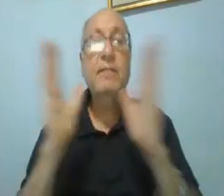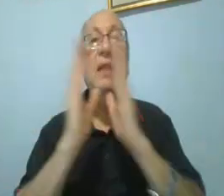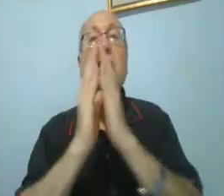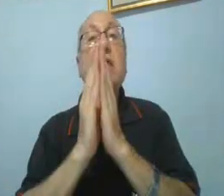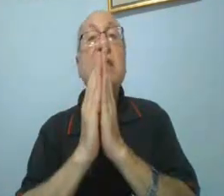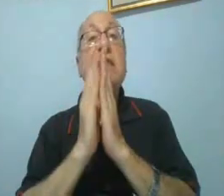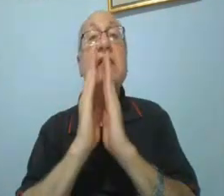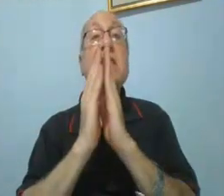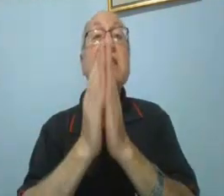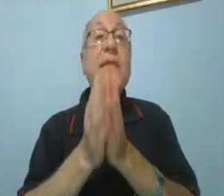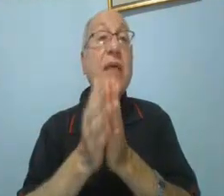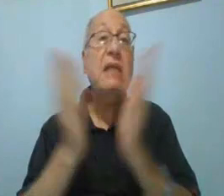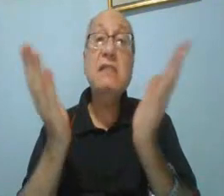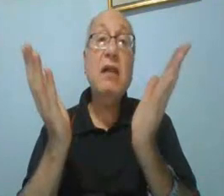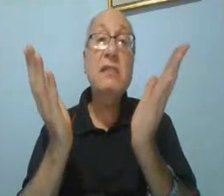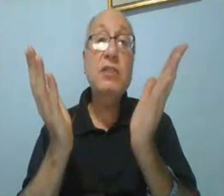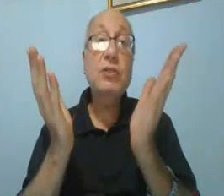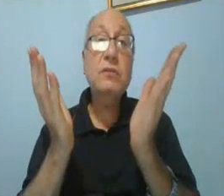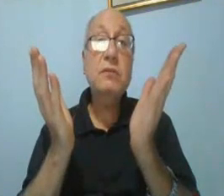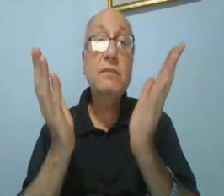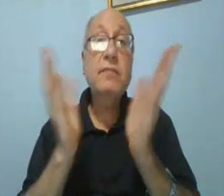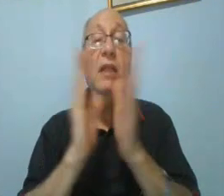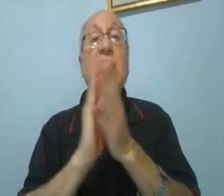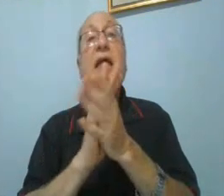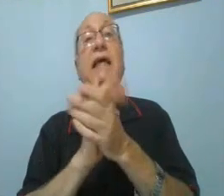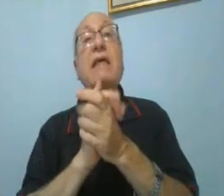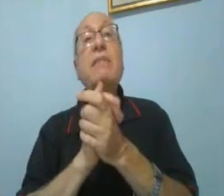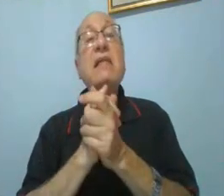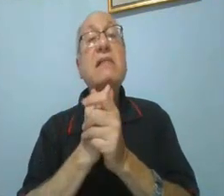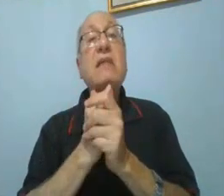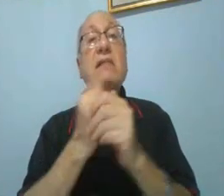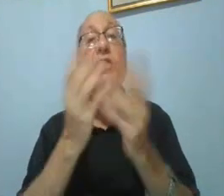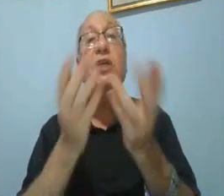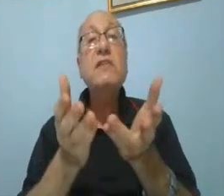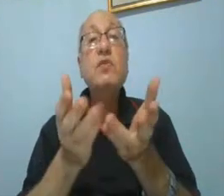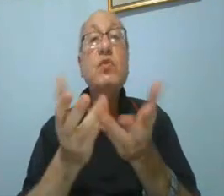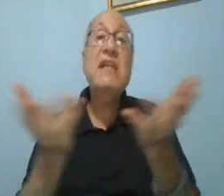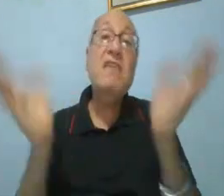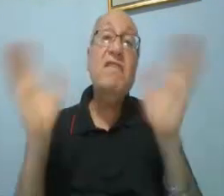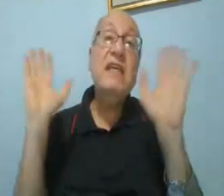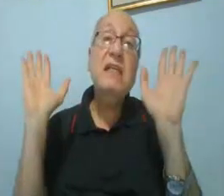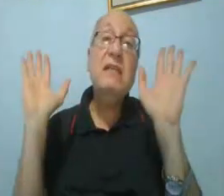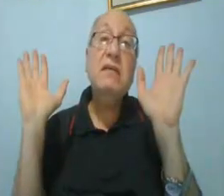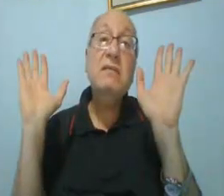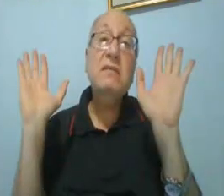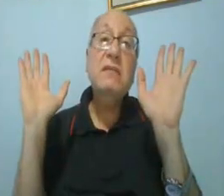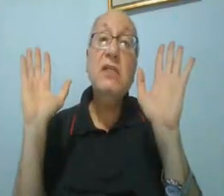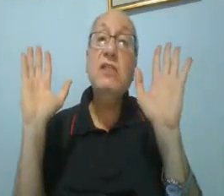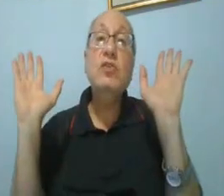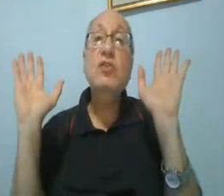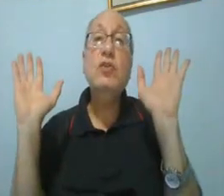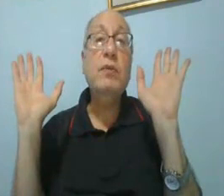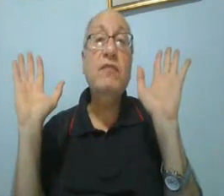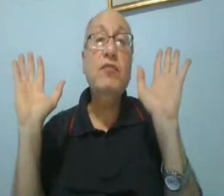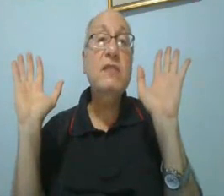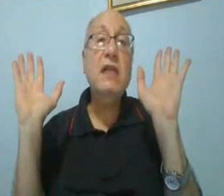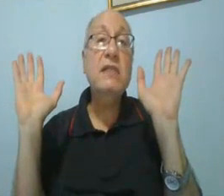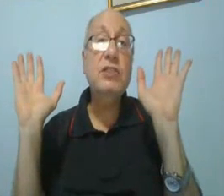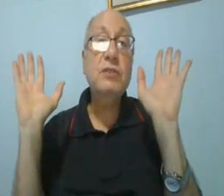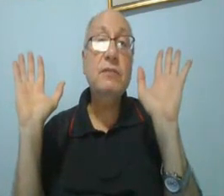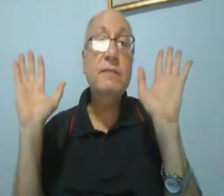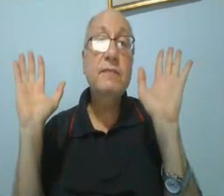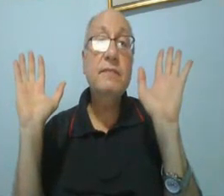instruments. There is chemical sterilization. Chemical sterilization is used if heat is not suitable